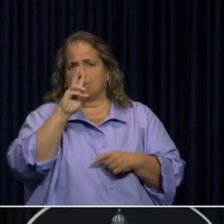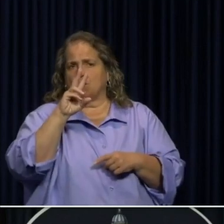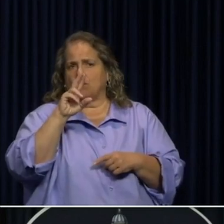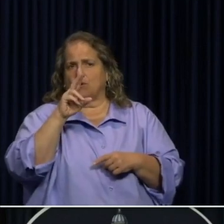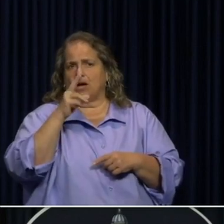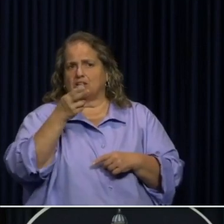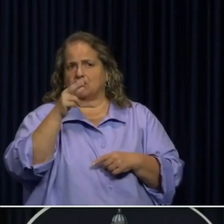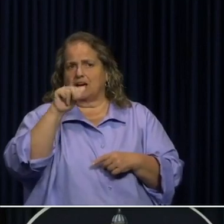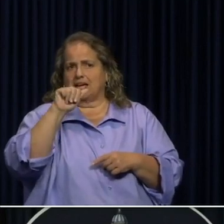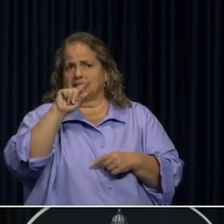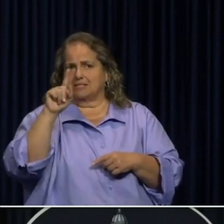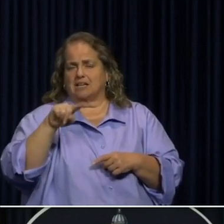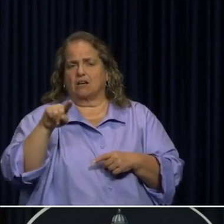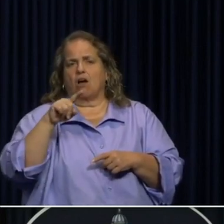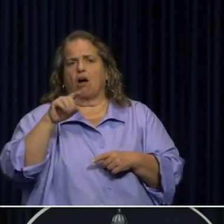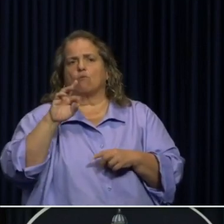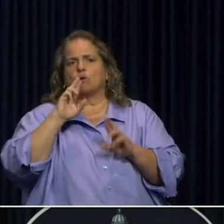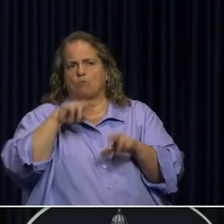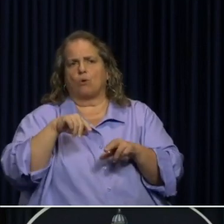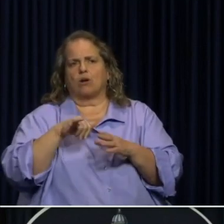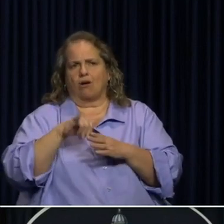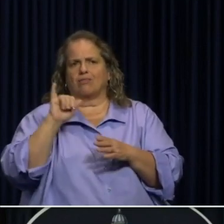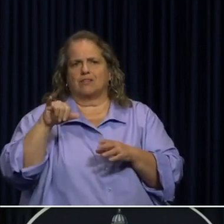one. And let's